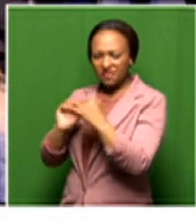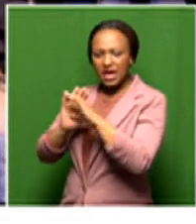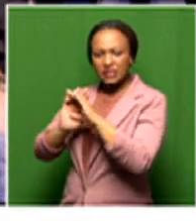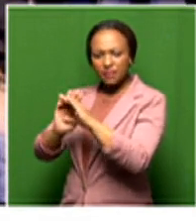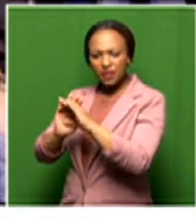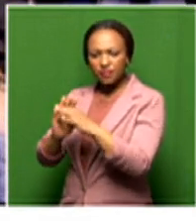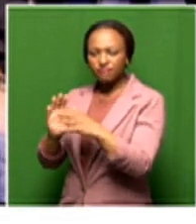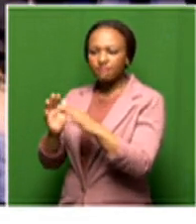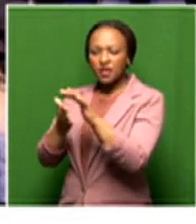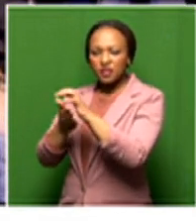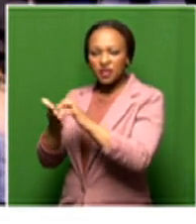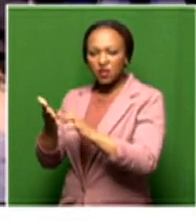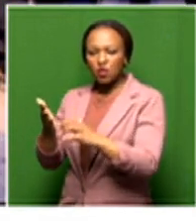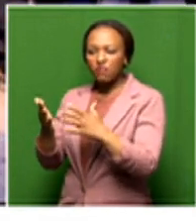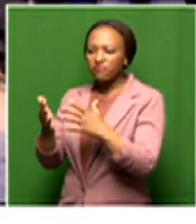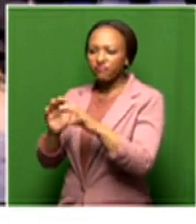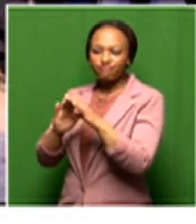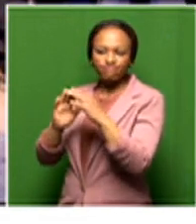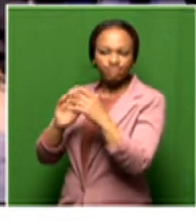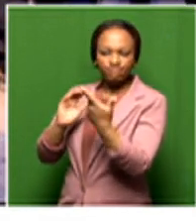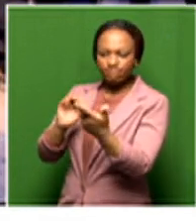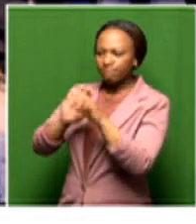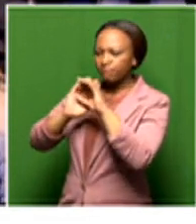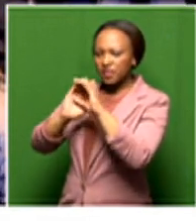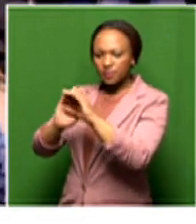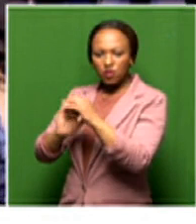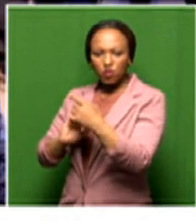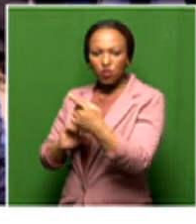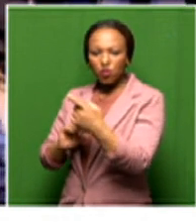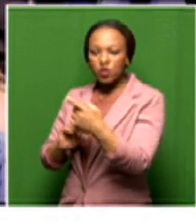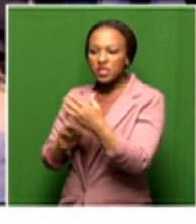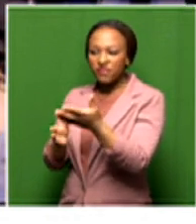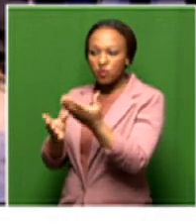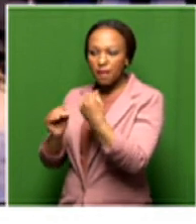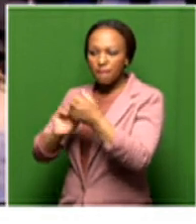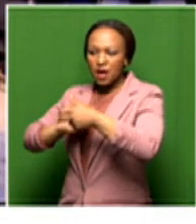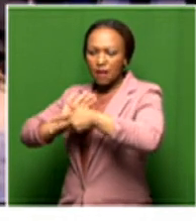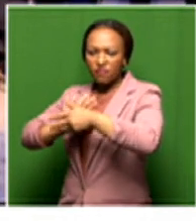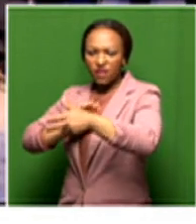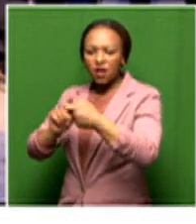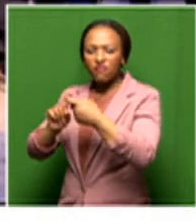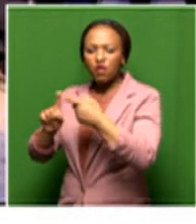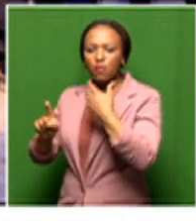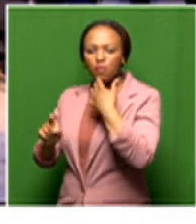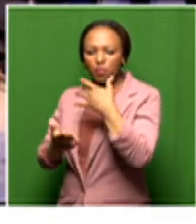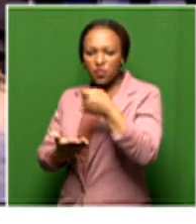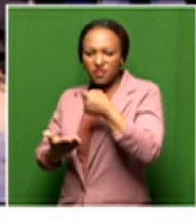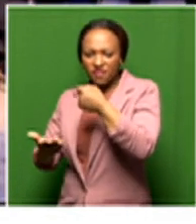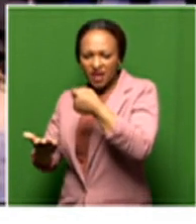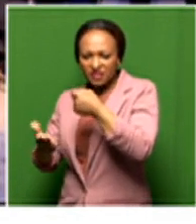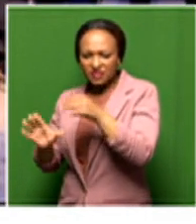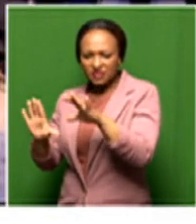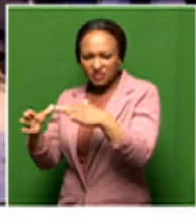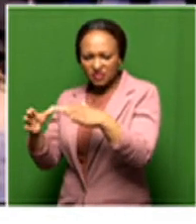perhaps scenarios of typical cases that actually get approval from the fund? And what is the criteria that's